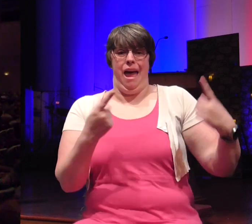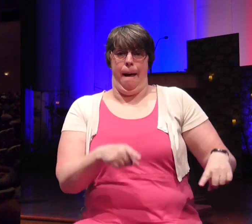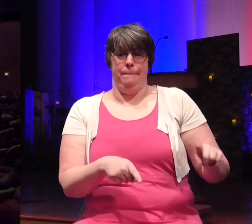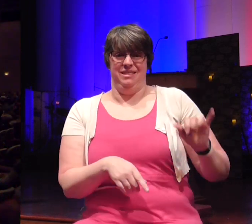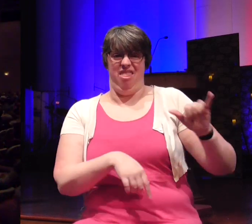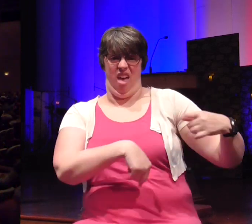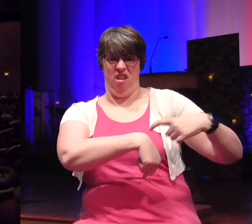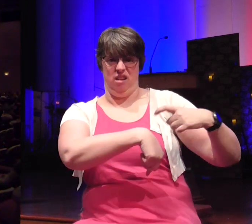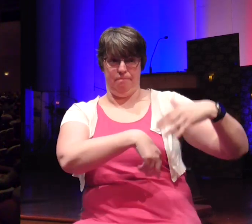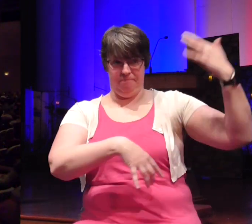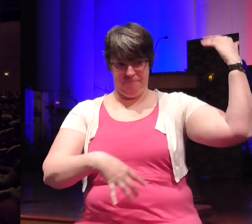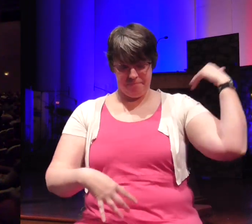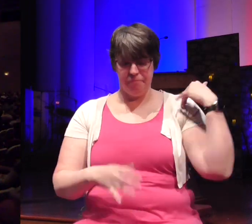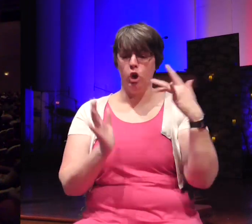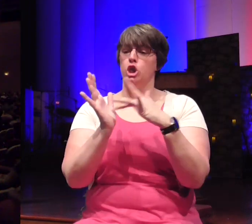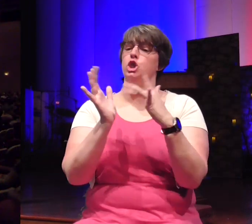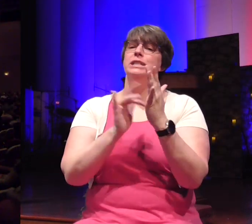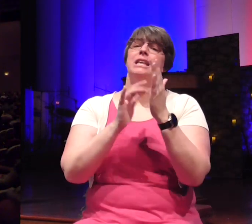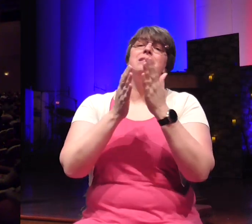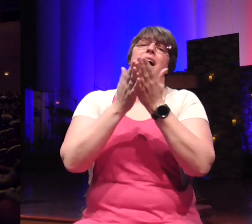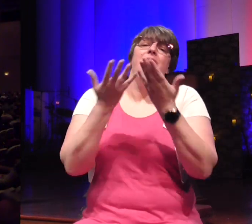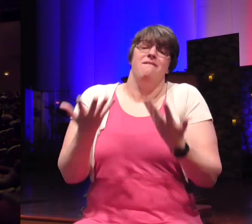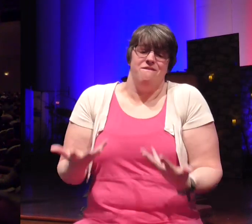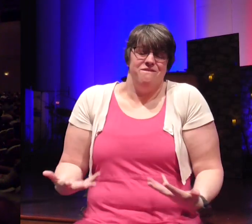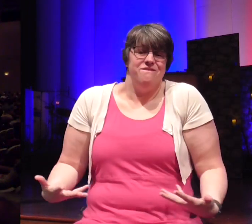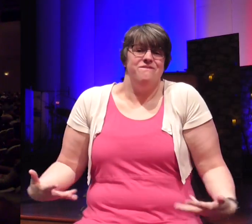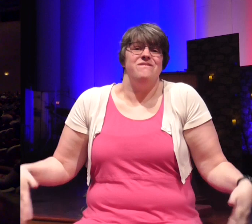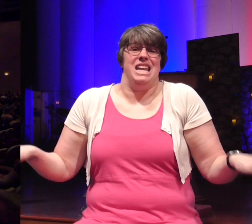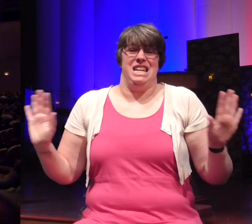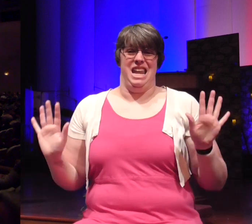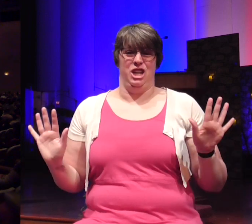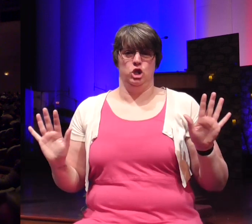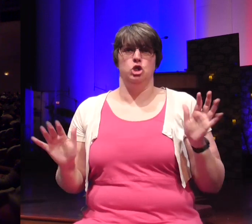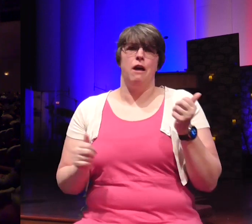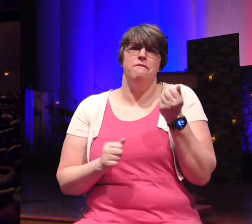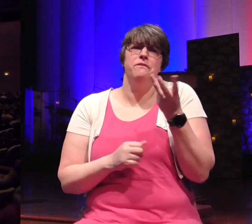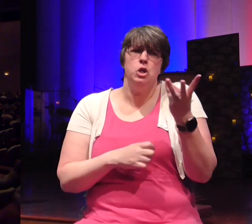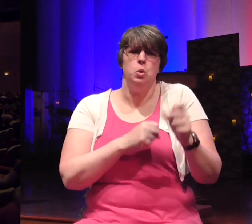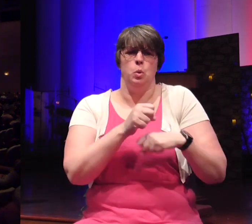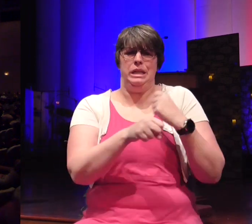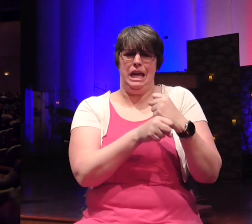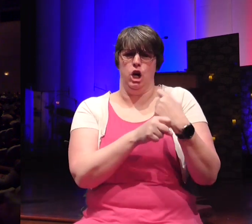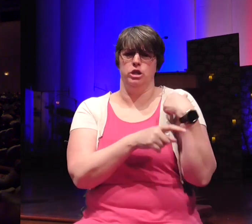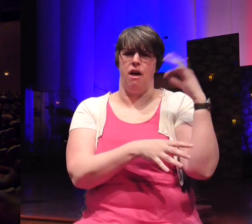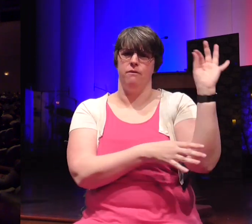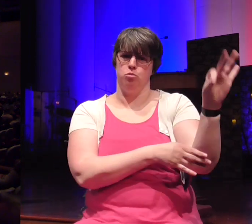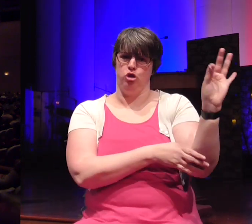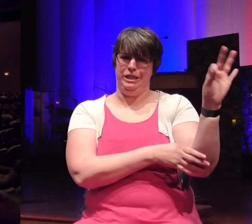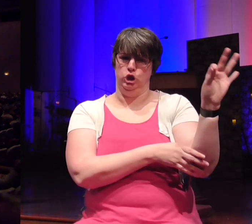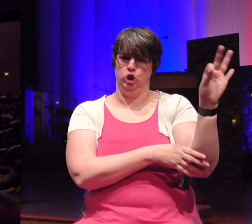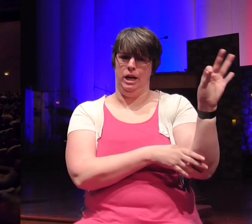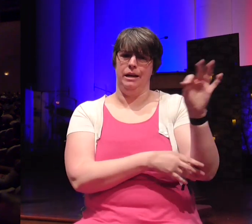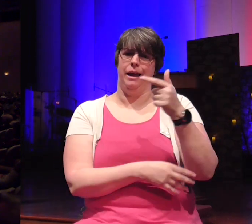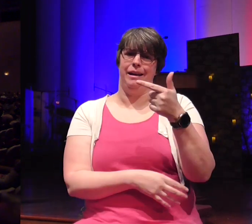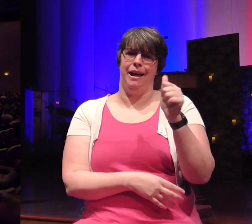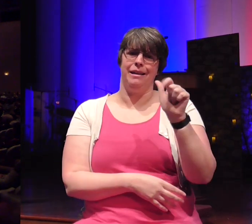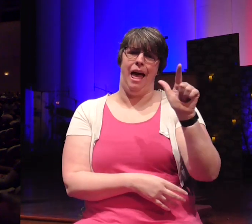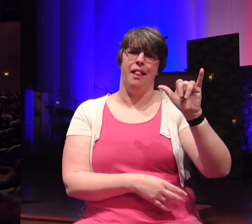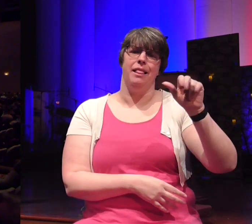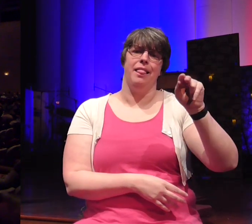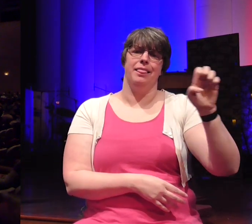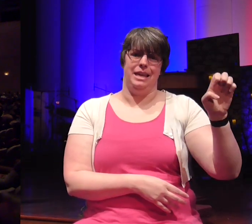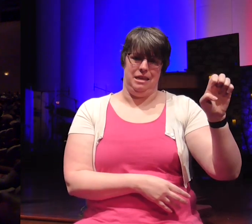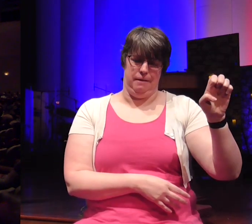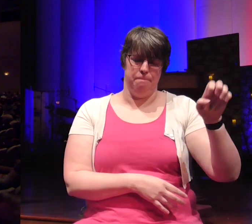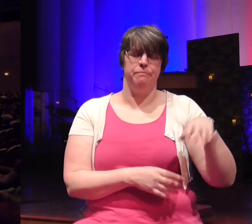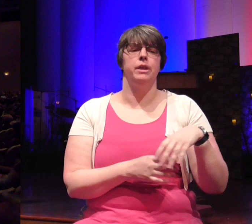completed his several-year ministry in Galilee. And then he made his first visit to Jerusalem, where